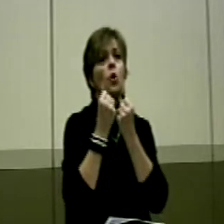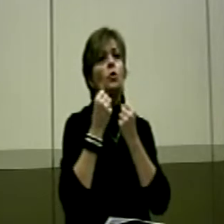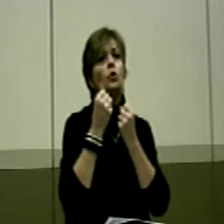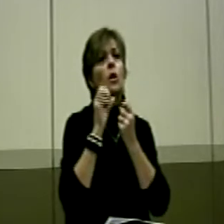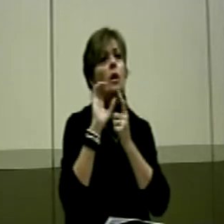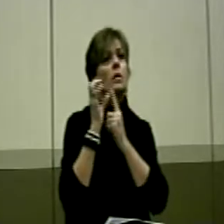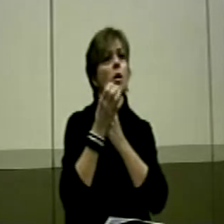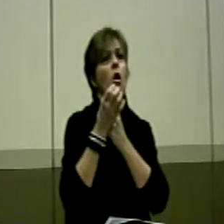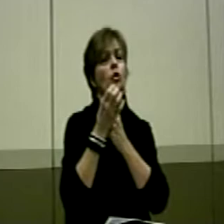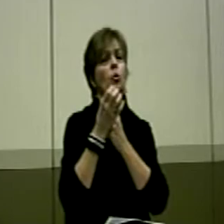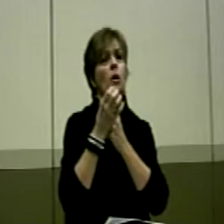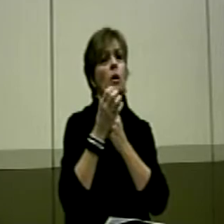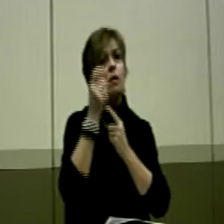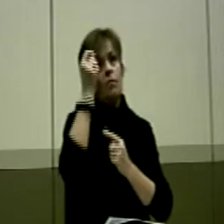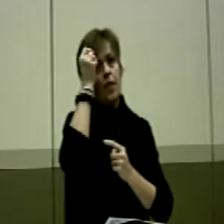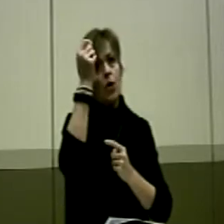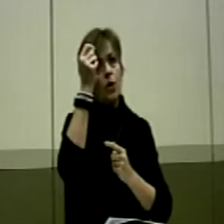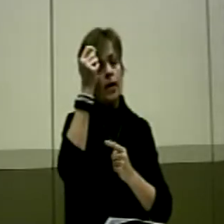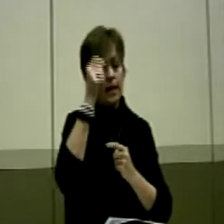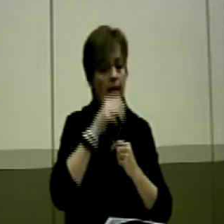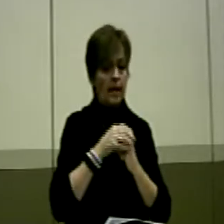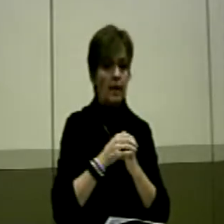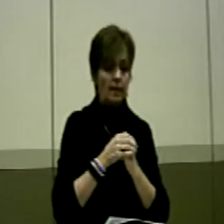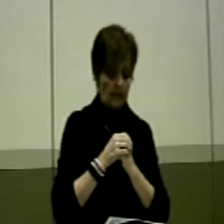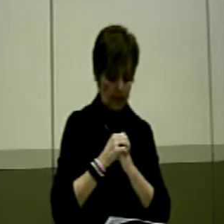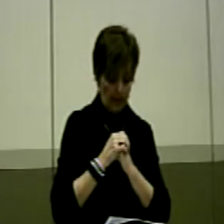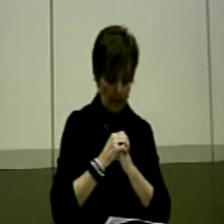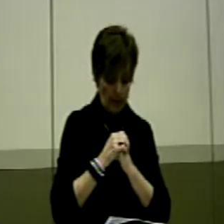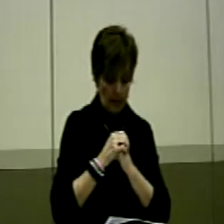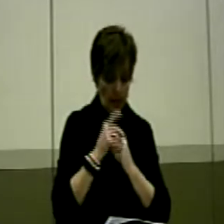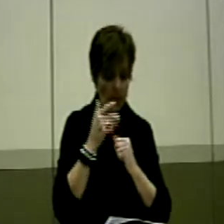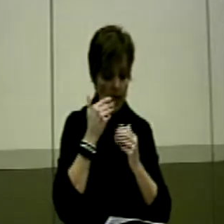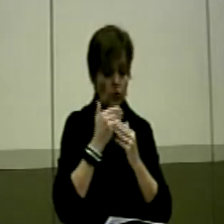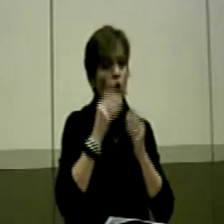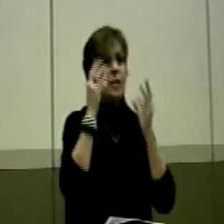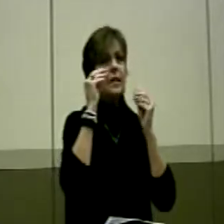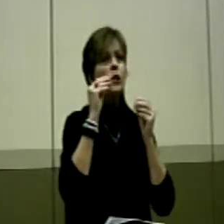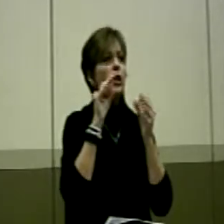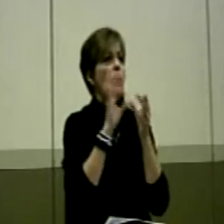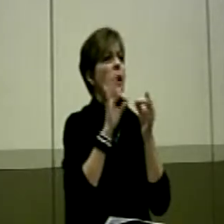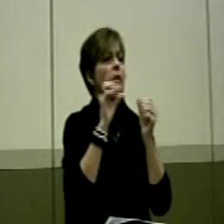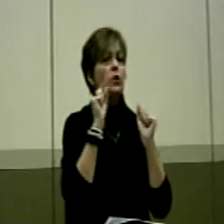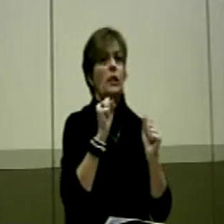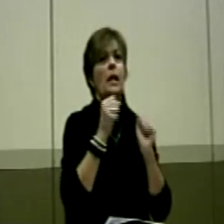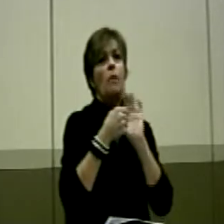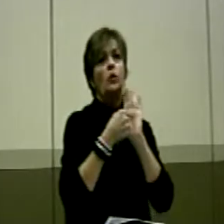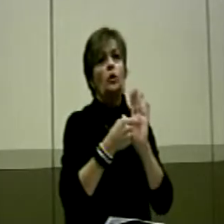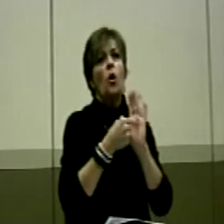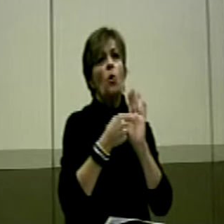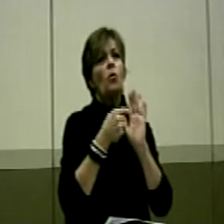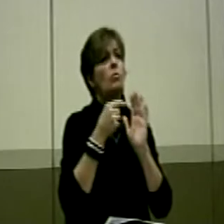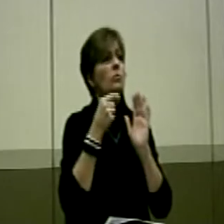good teaching methods that can be shown that are shown to be successful for hearing children,